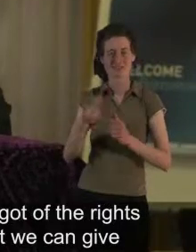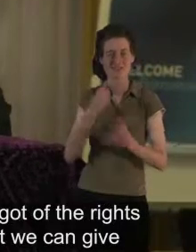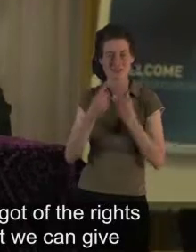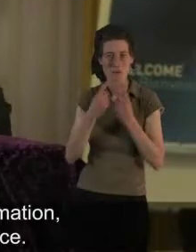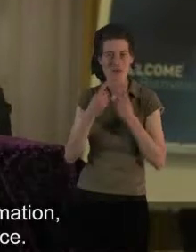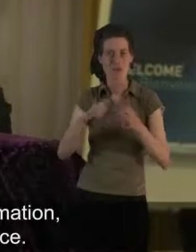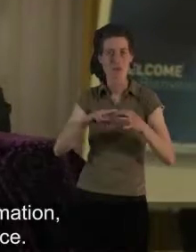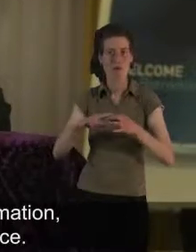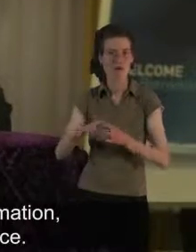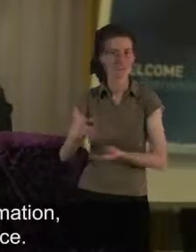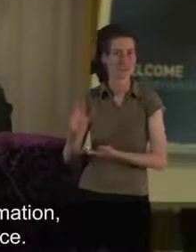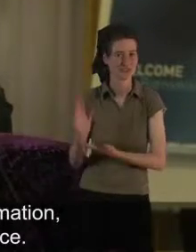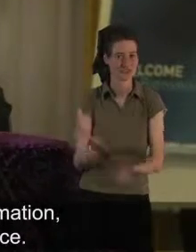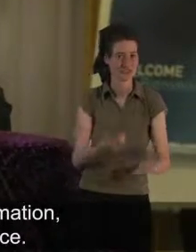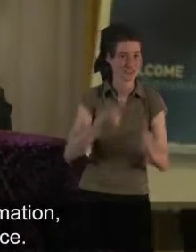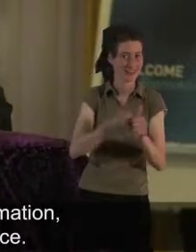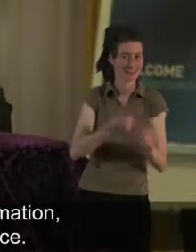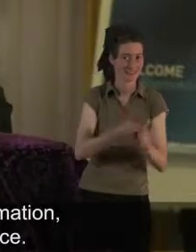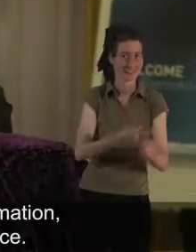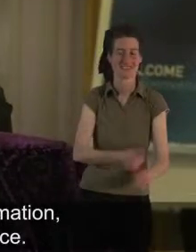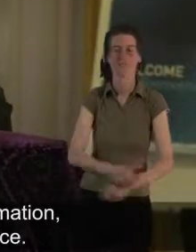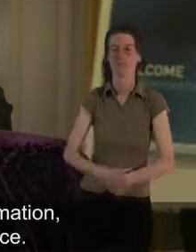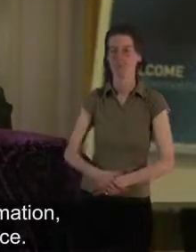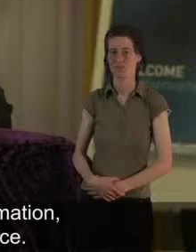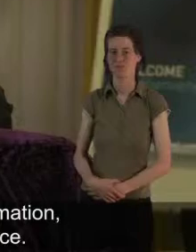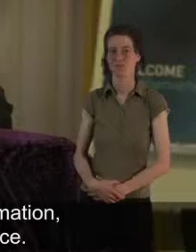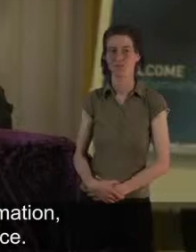means that we can give a better quality of